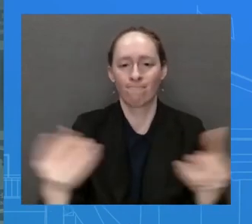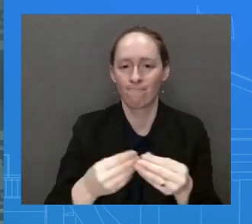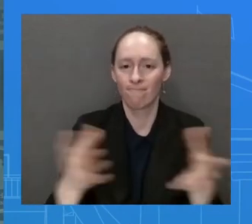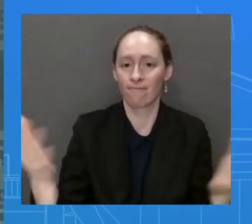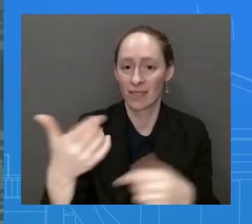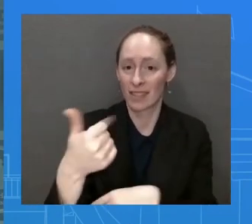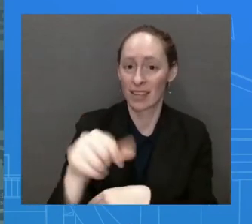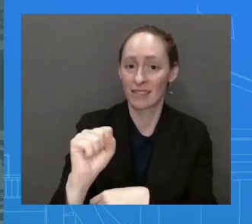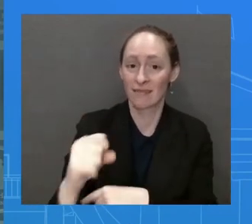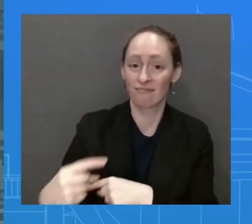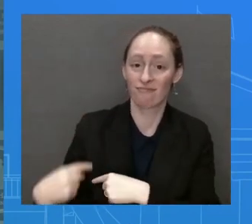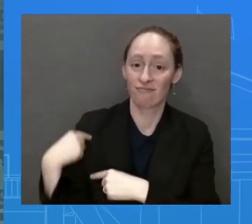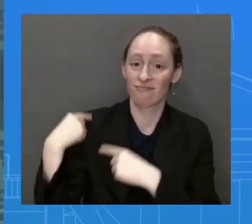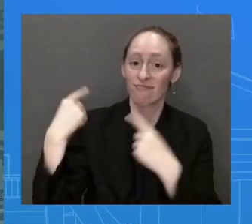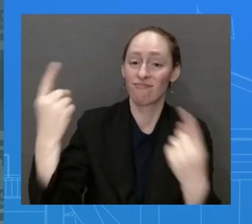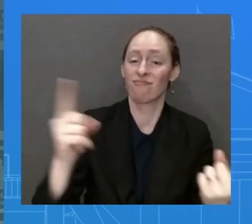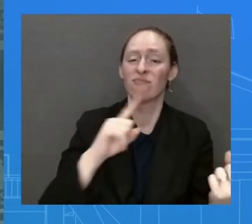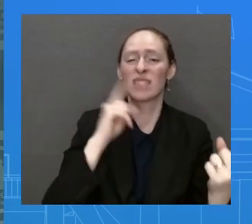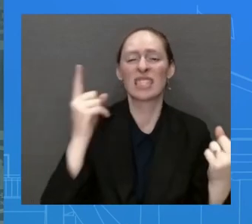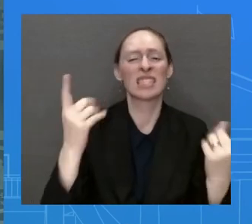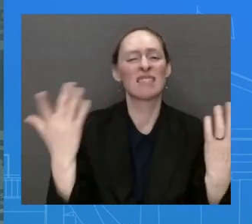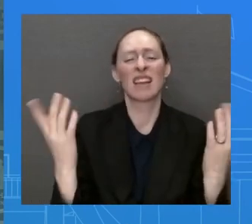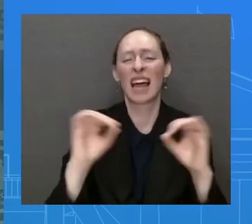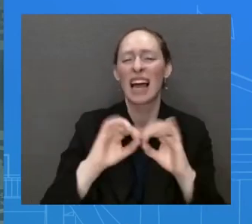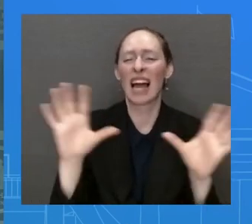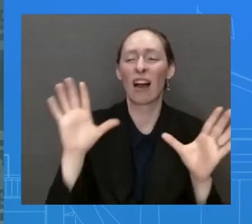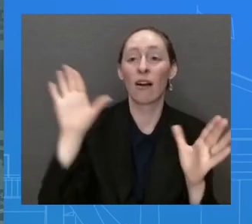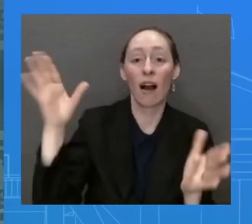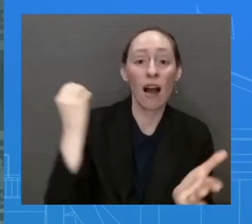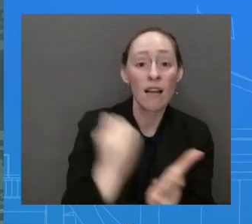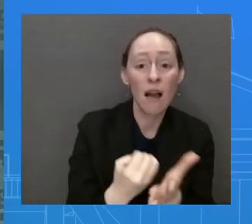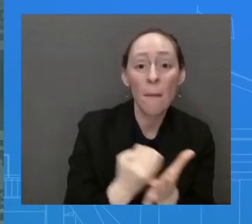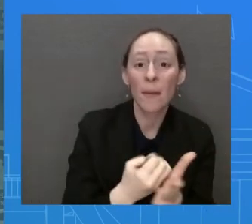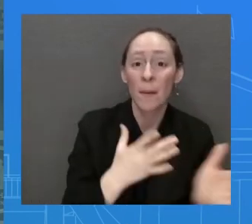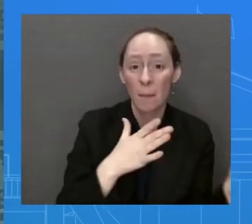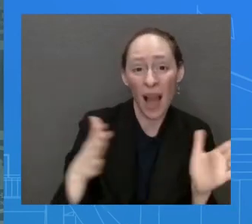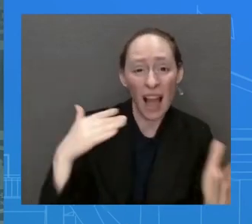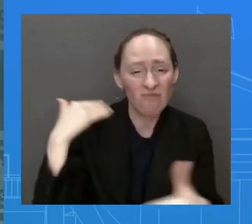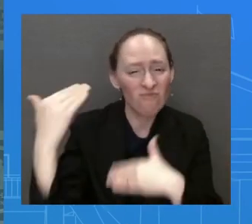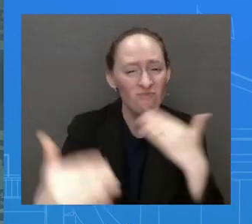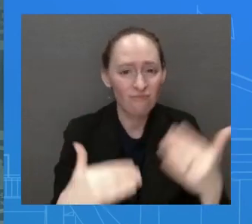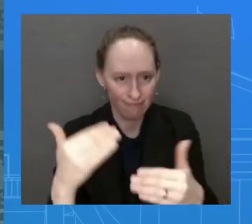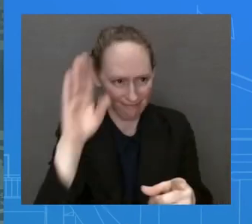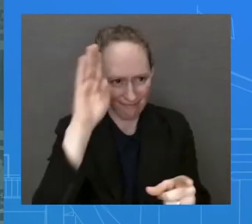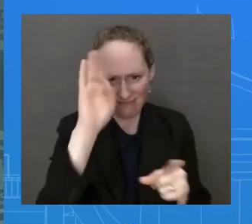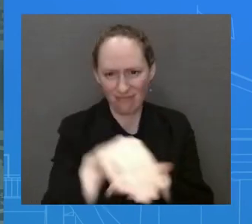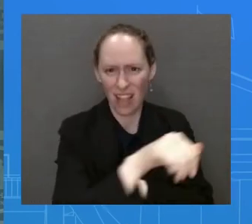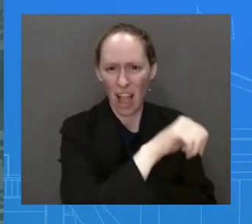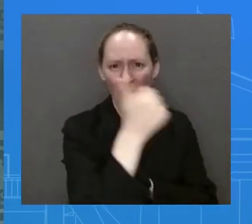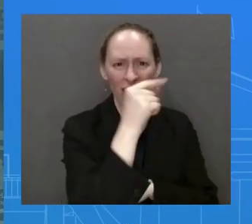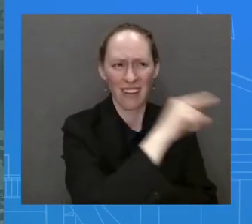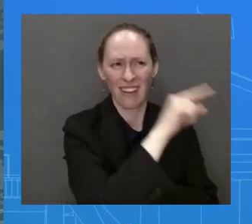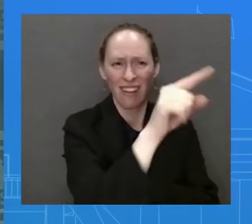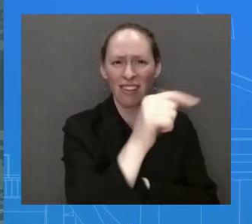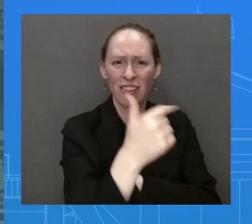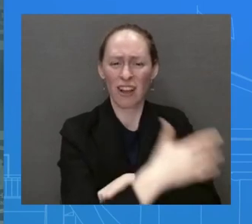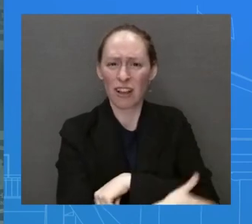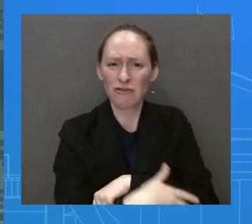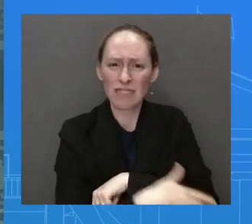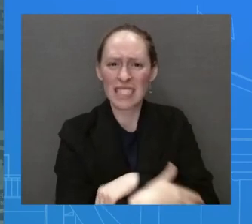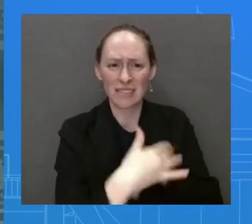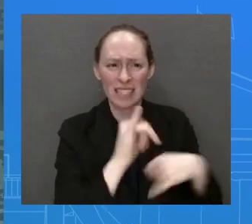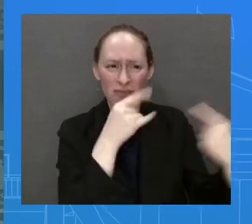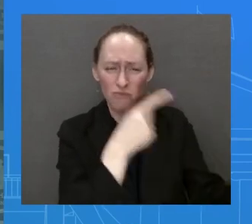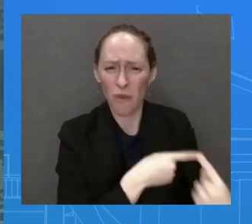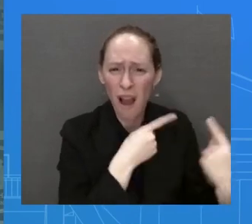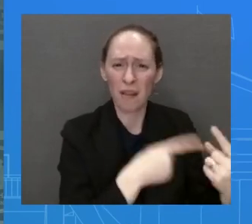inflation is high in most major economies, it's coming down in America and giving families more breathing room. You hear